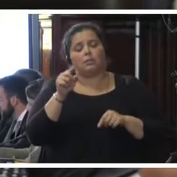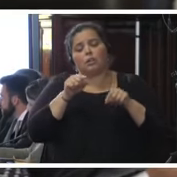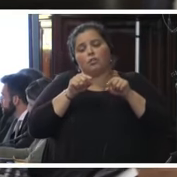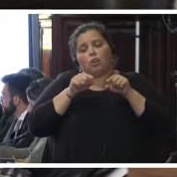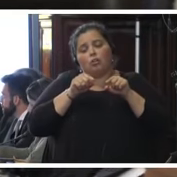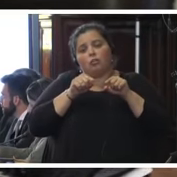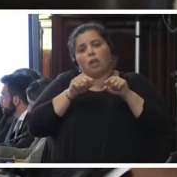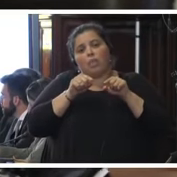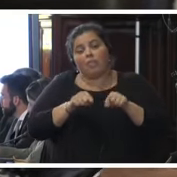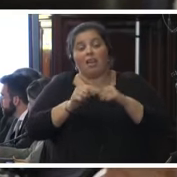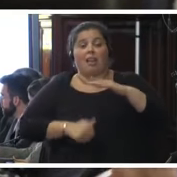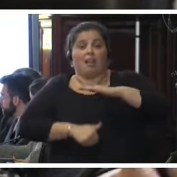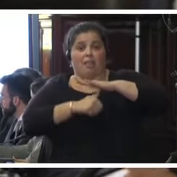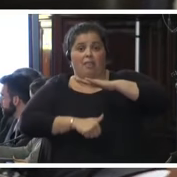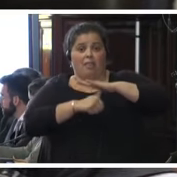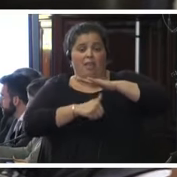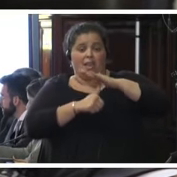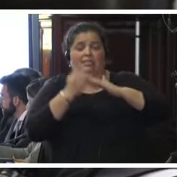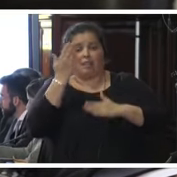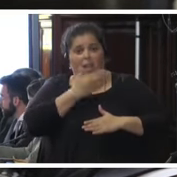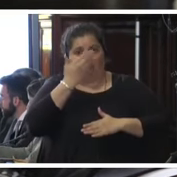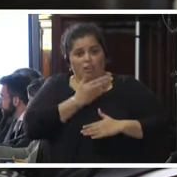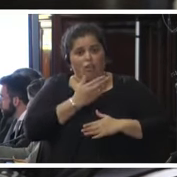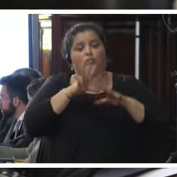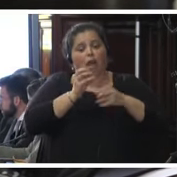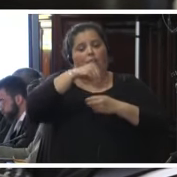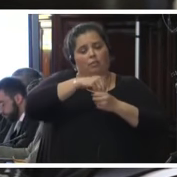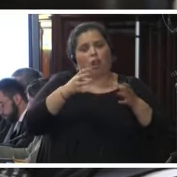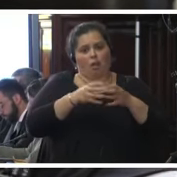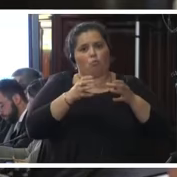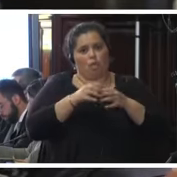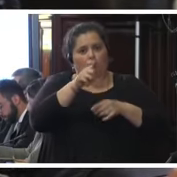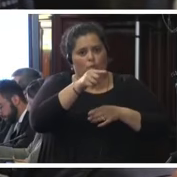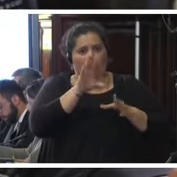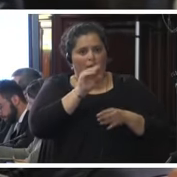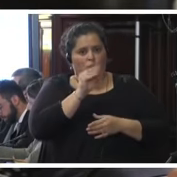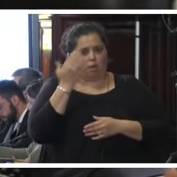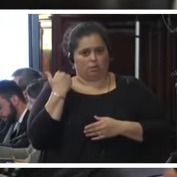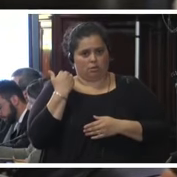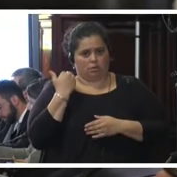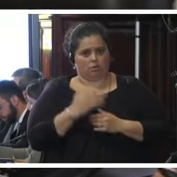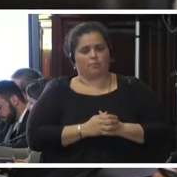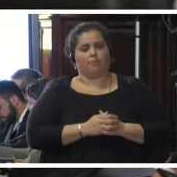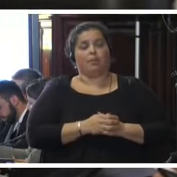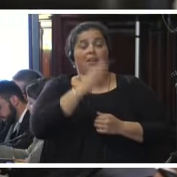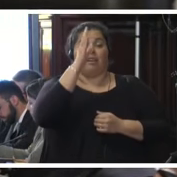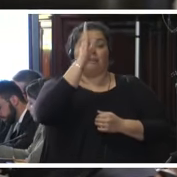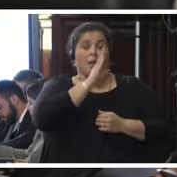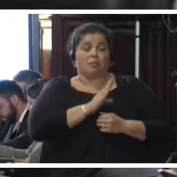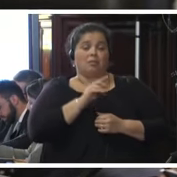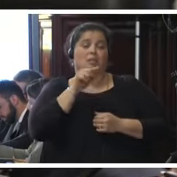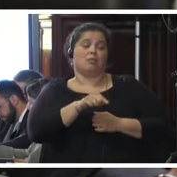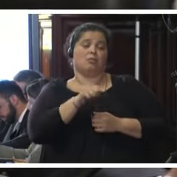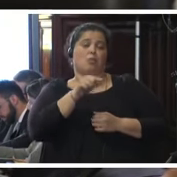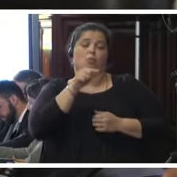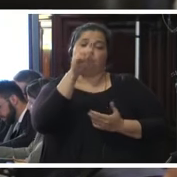leaders, which you also mentioned. I Brazil is a special country, it's a